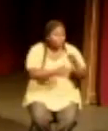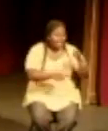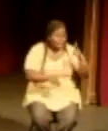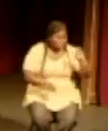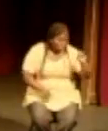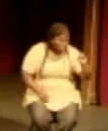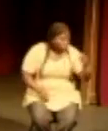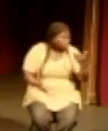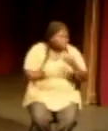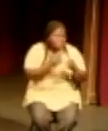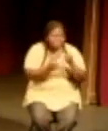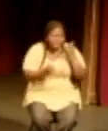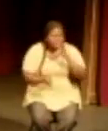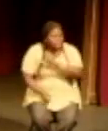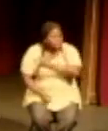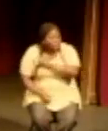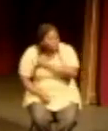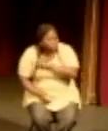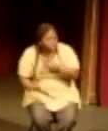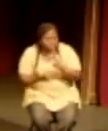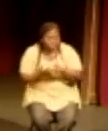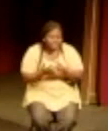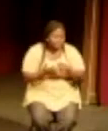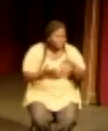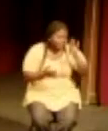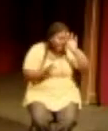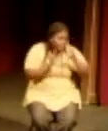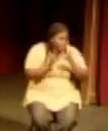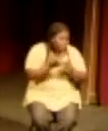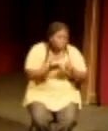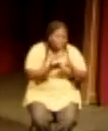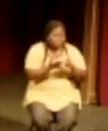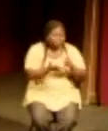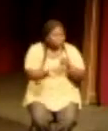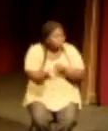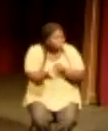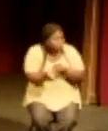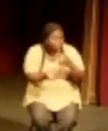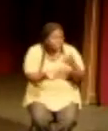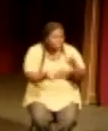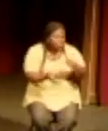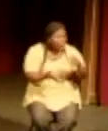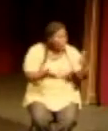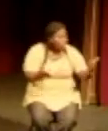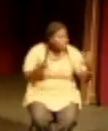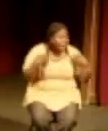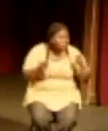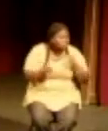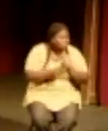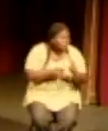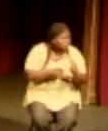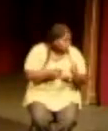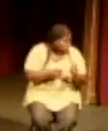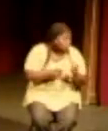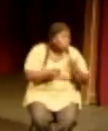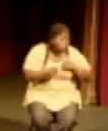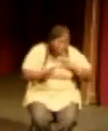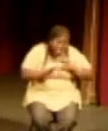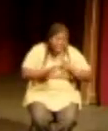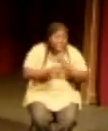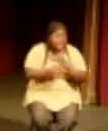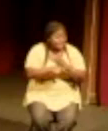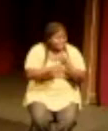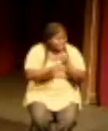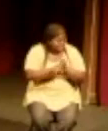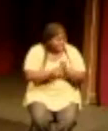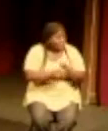law enforcement or fire personnel or nursing or other allied health professions. We do produce